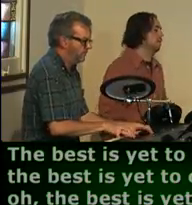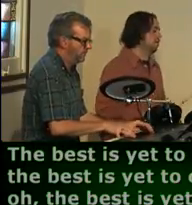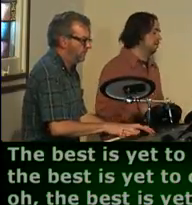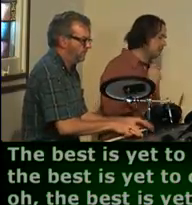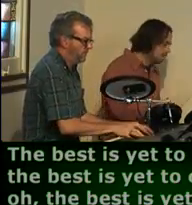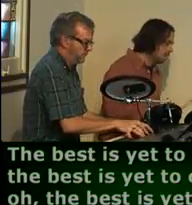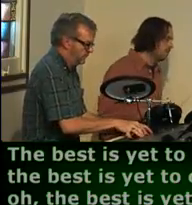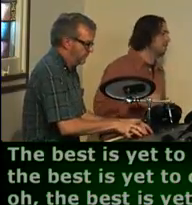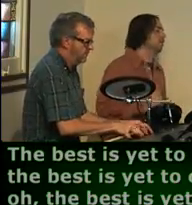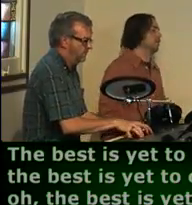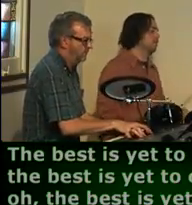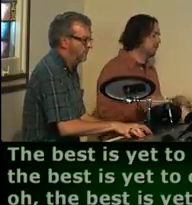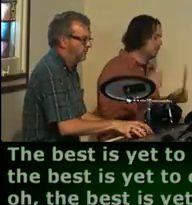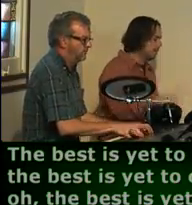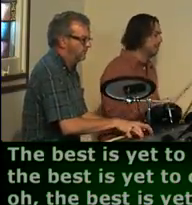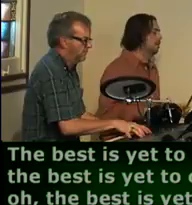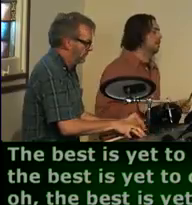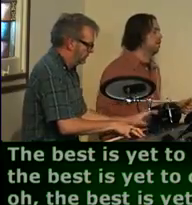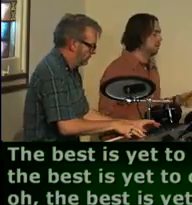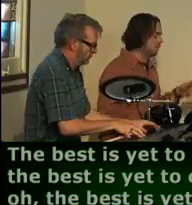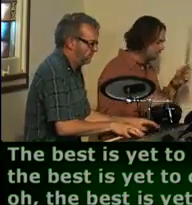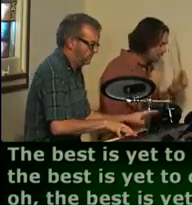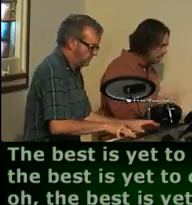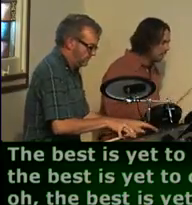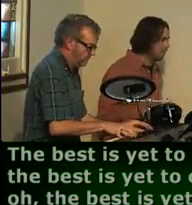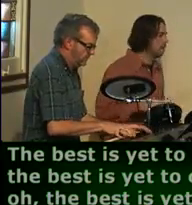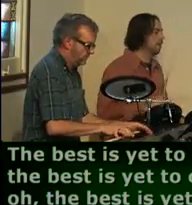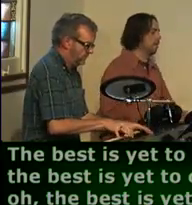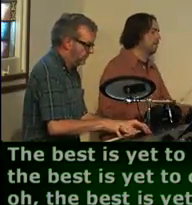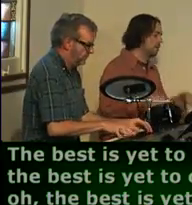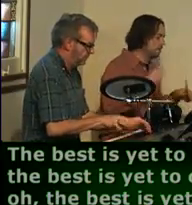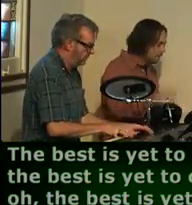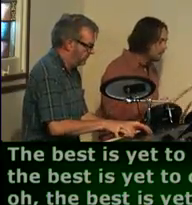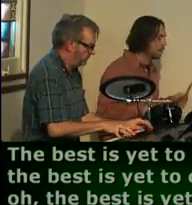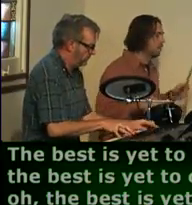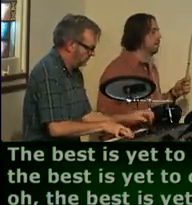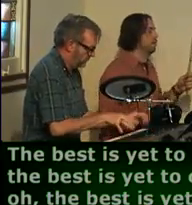God the best to